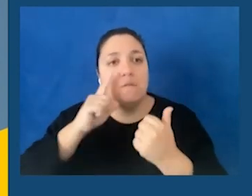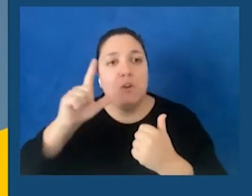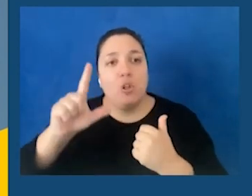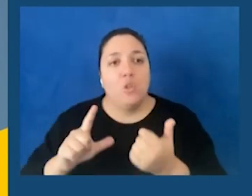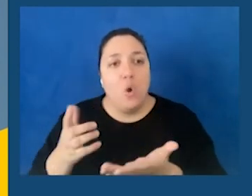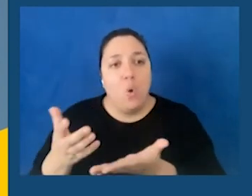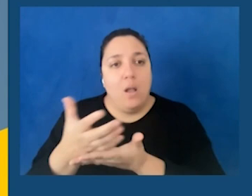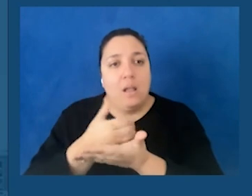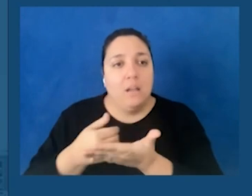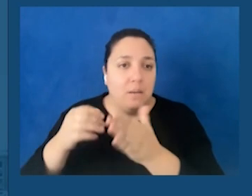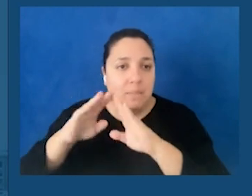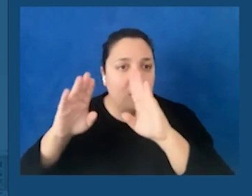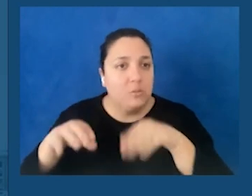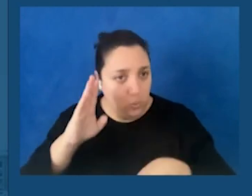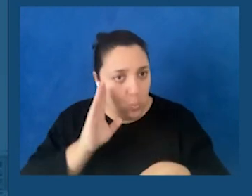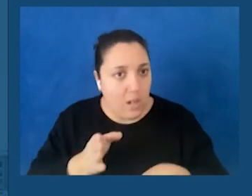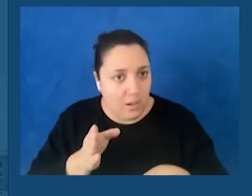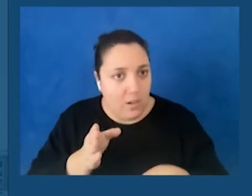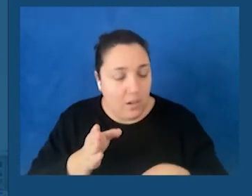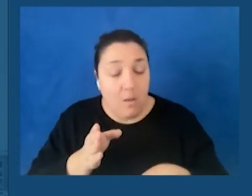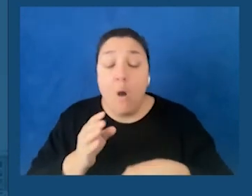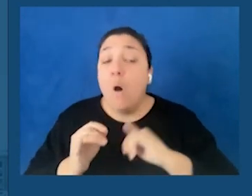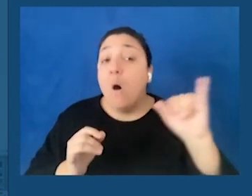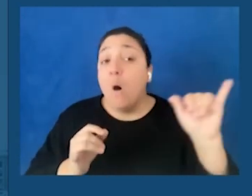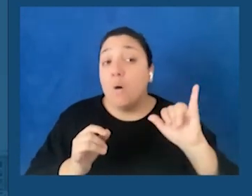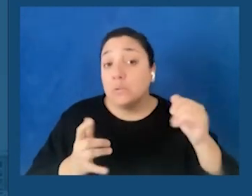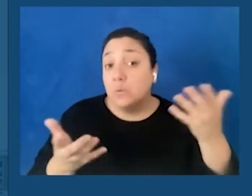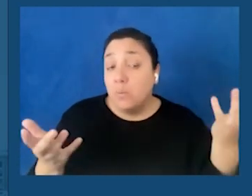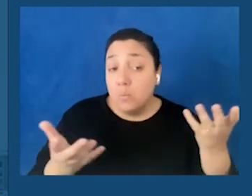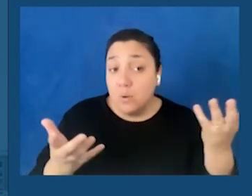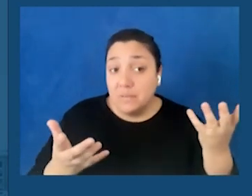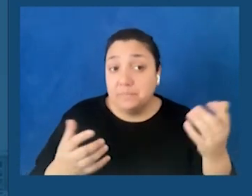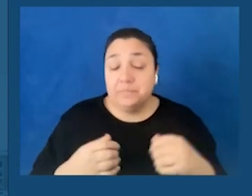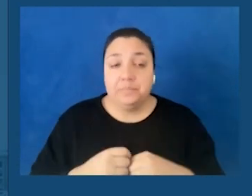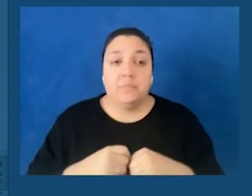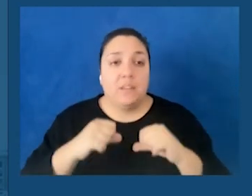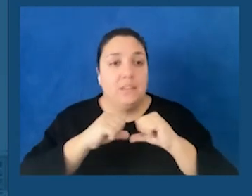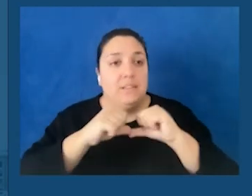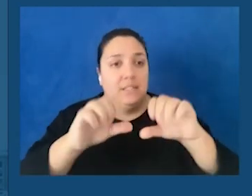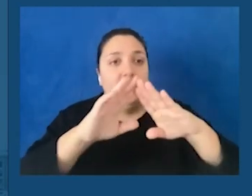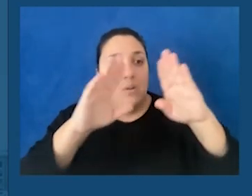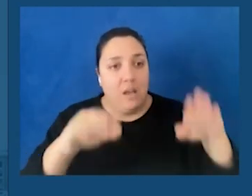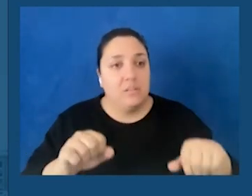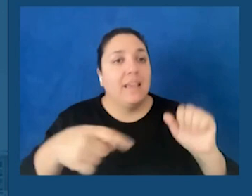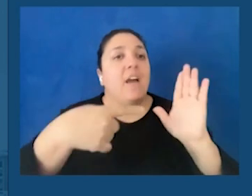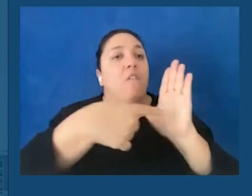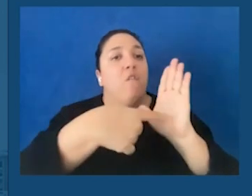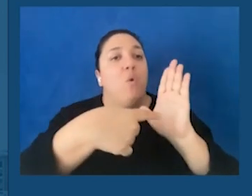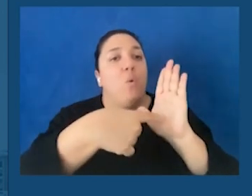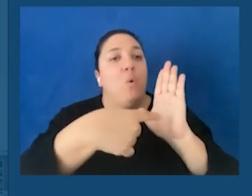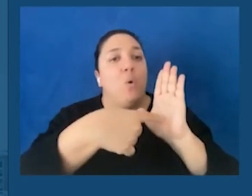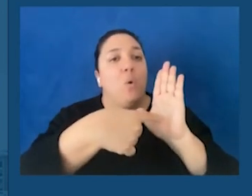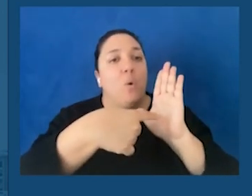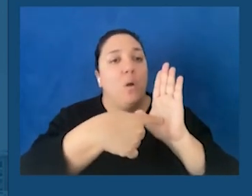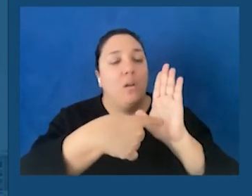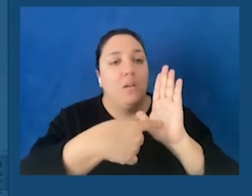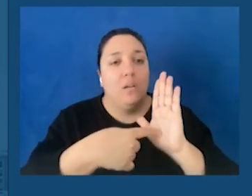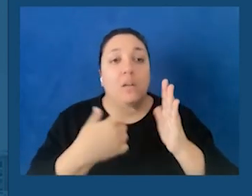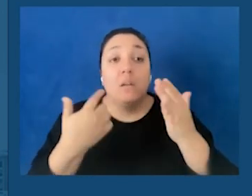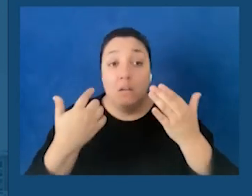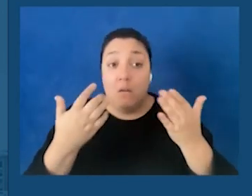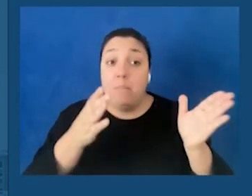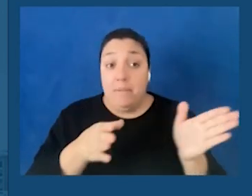talking about low-income housing. We also want to make sure that we continue our housing that's affordable plan. We have a plan right now, $25